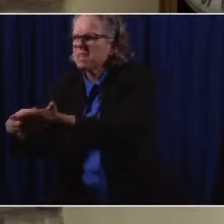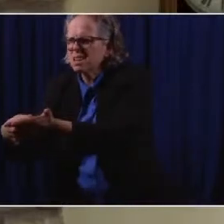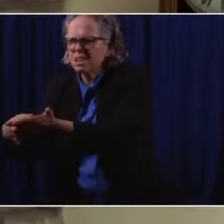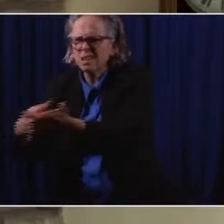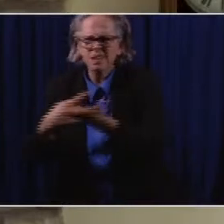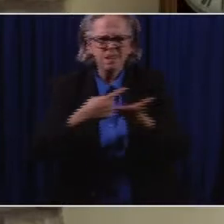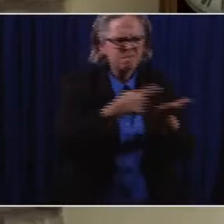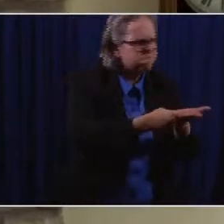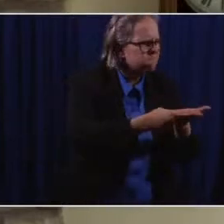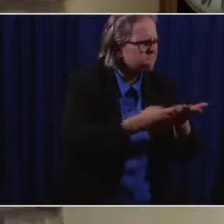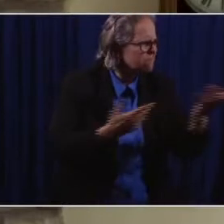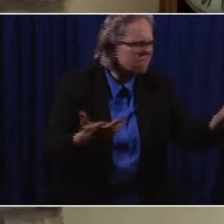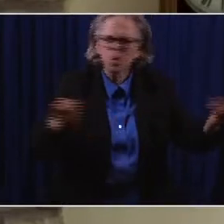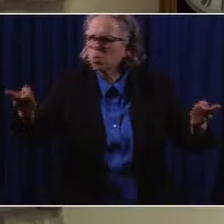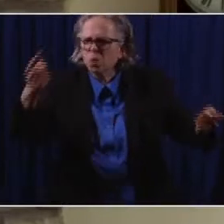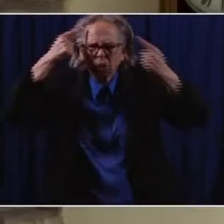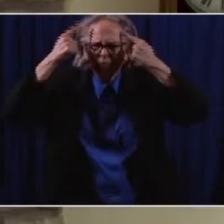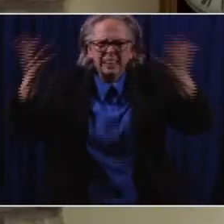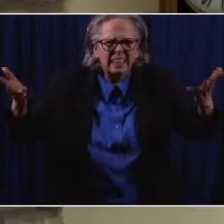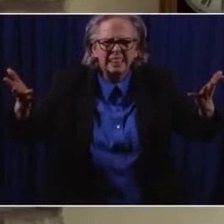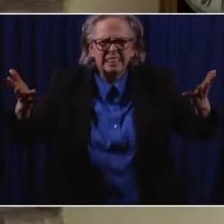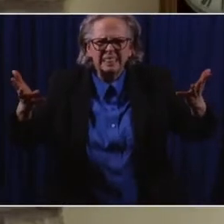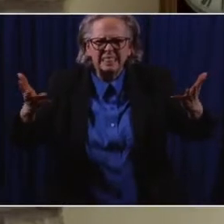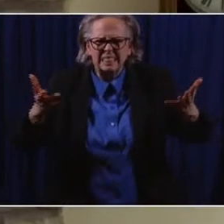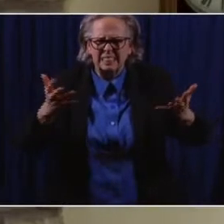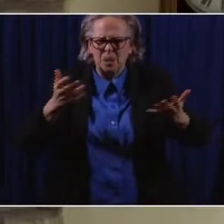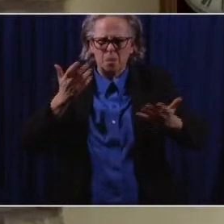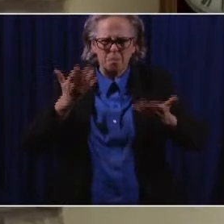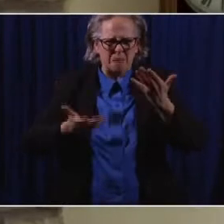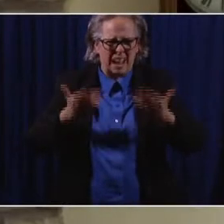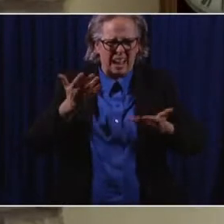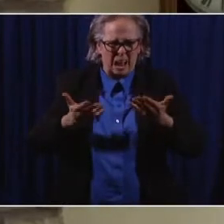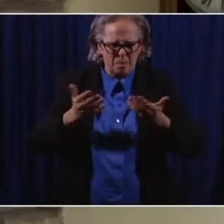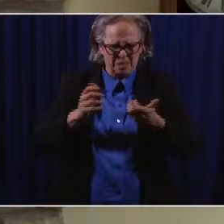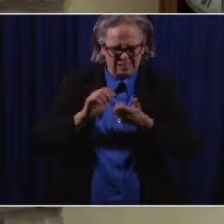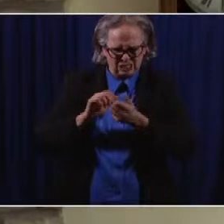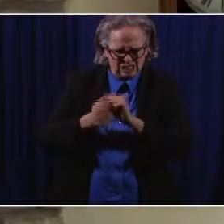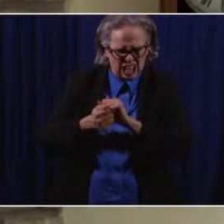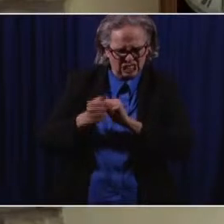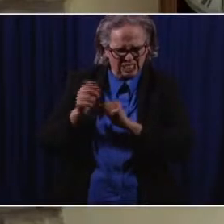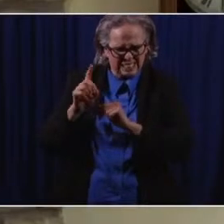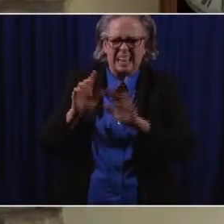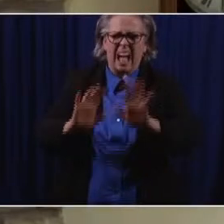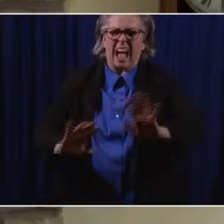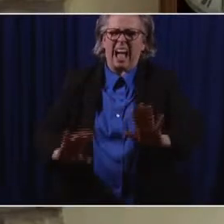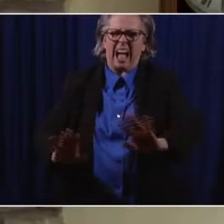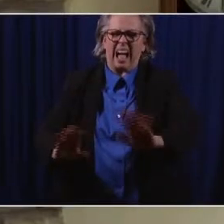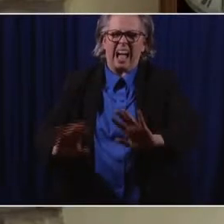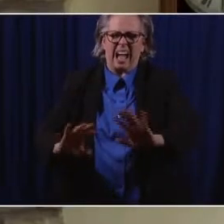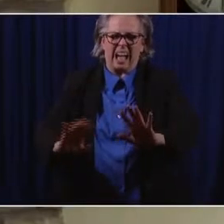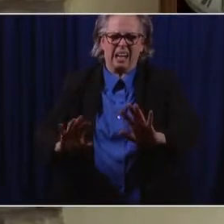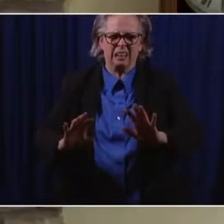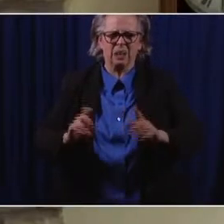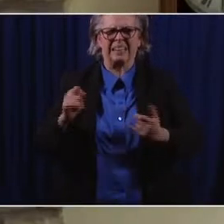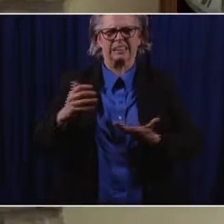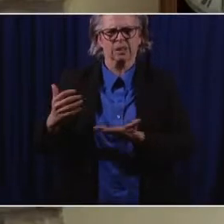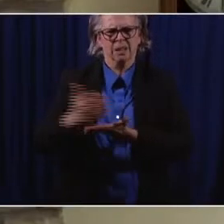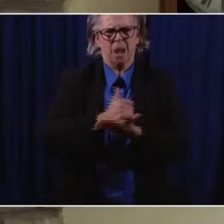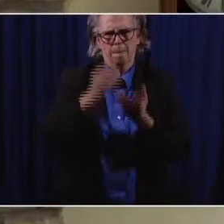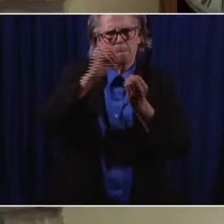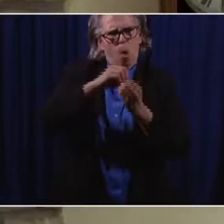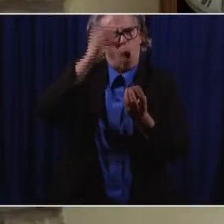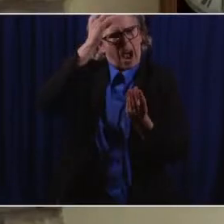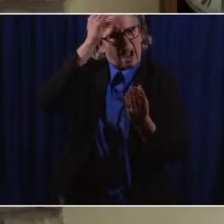reluctant to change this without data. So we're going to go out and try to get some data. And what we're going